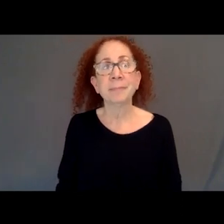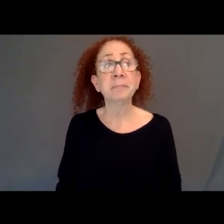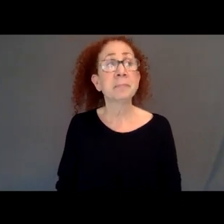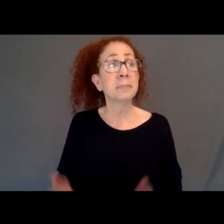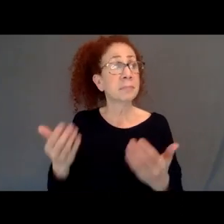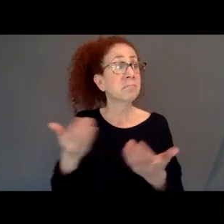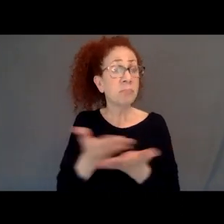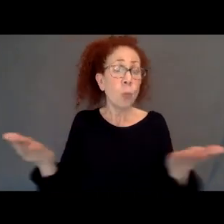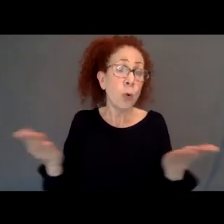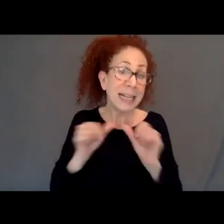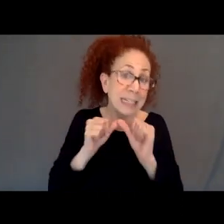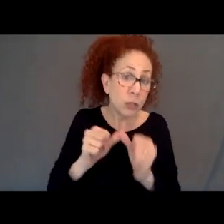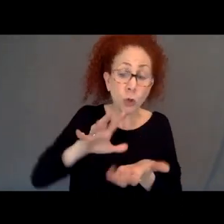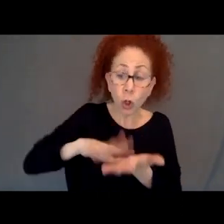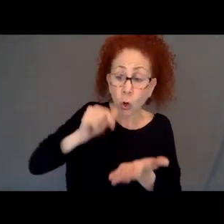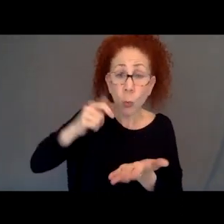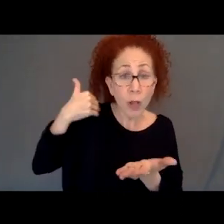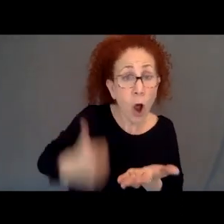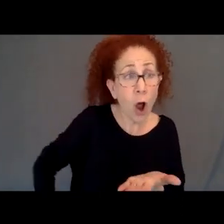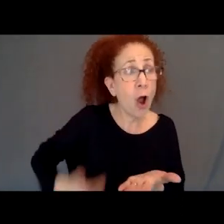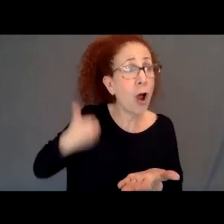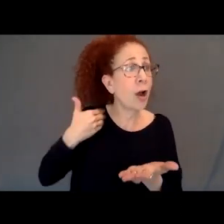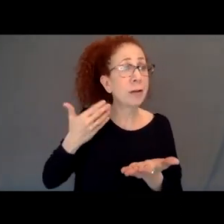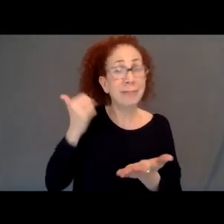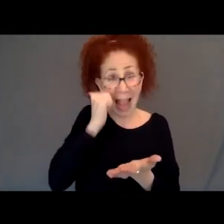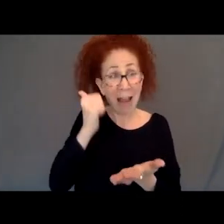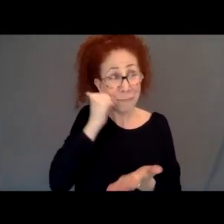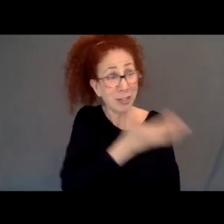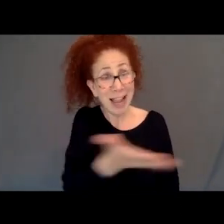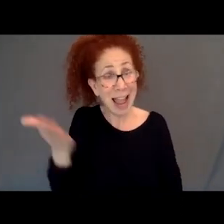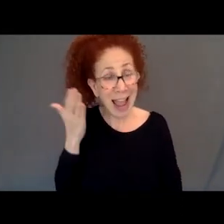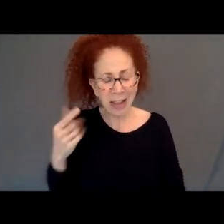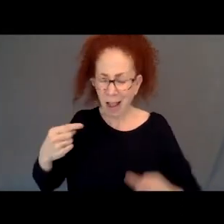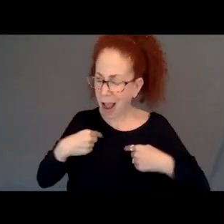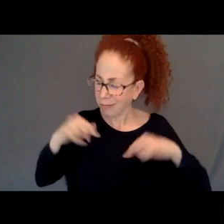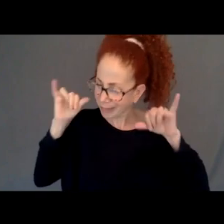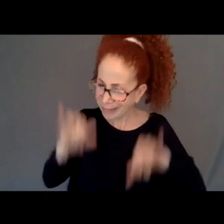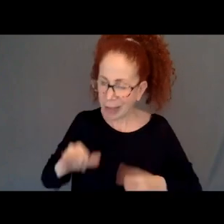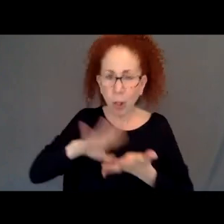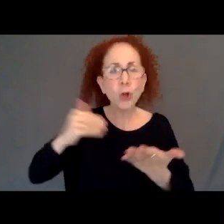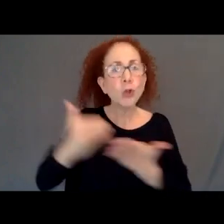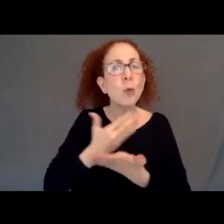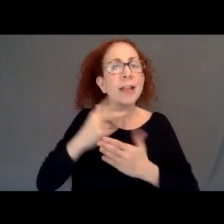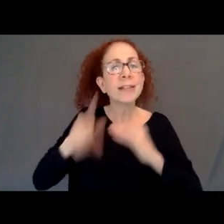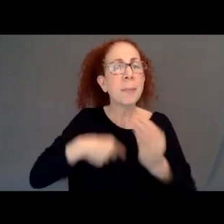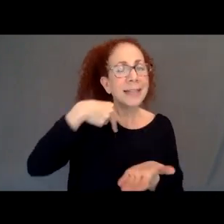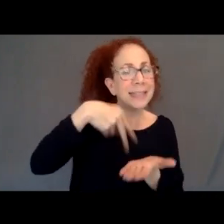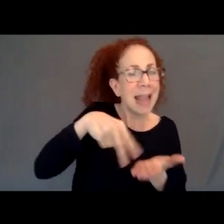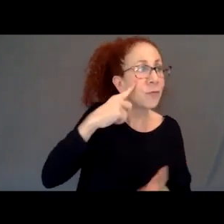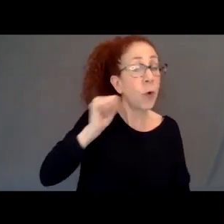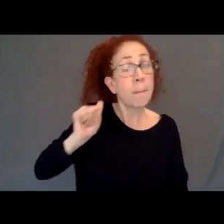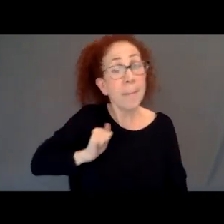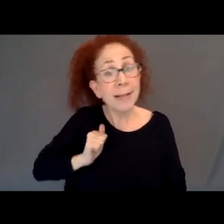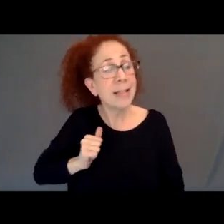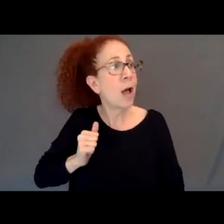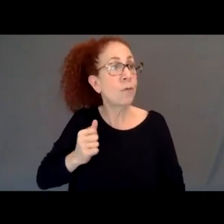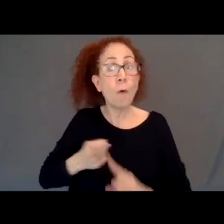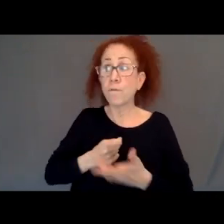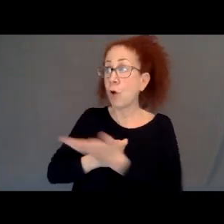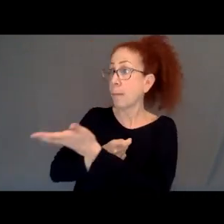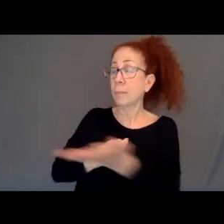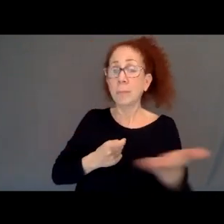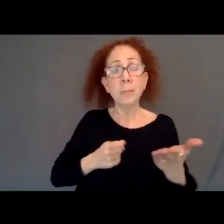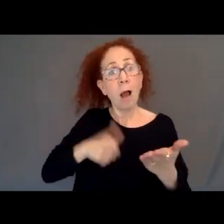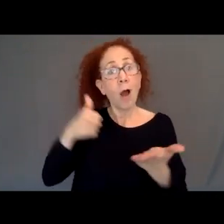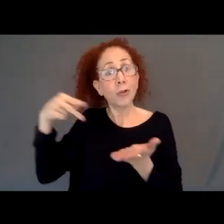grow and learn about ourselves every day as humans, every single day I'm learning something new about dance, whether it's from myself or from my coworkers or